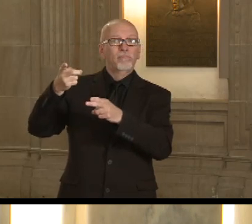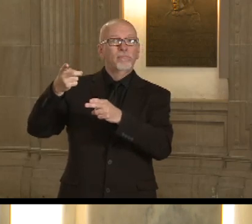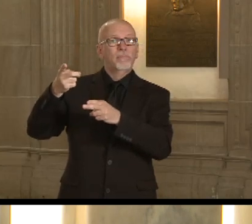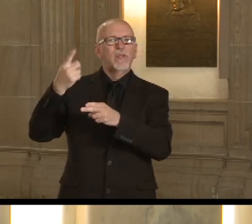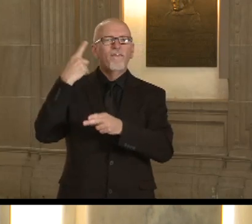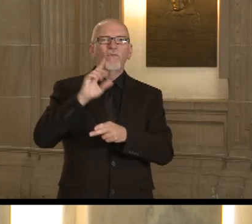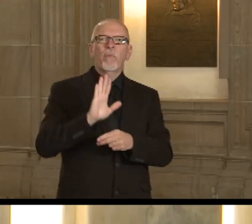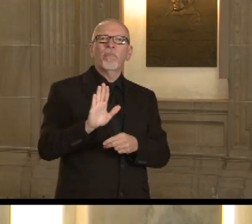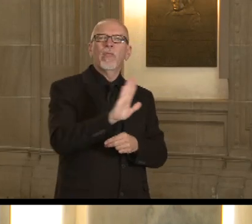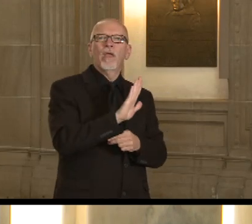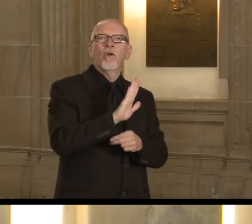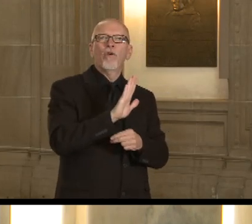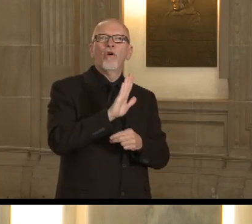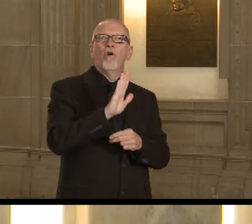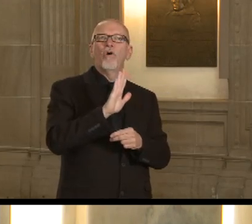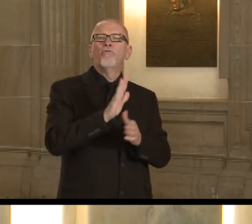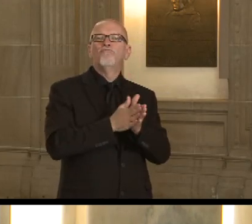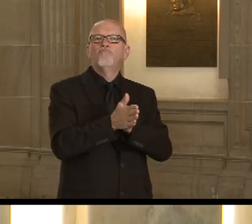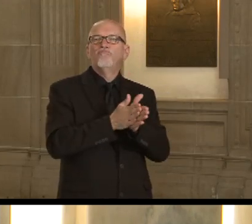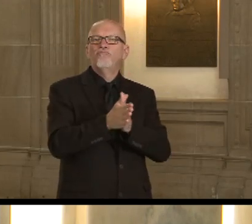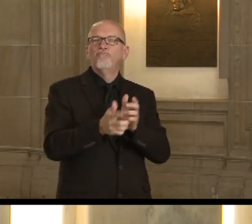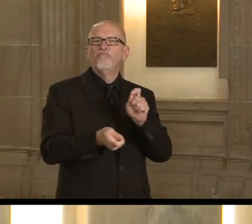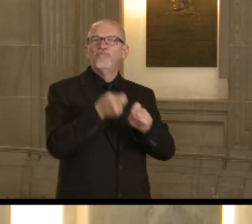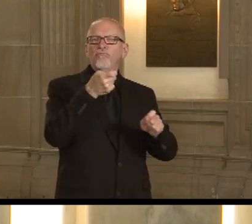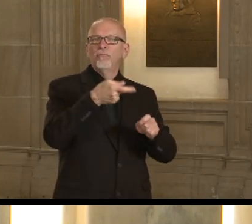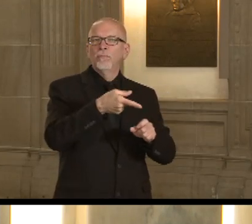for their own motivation.